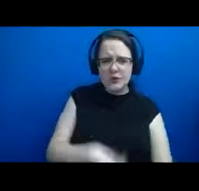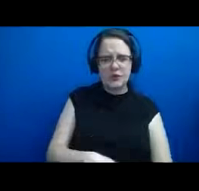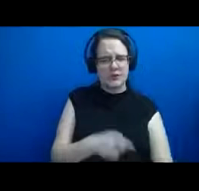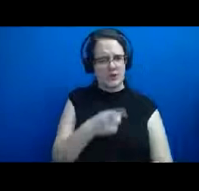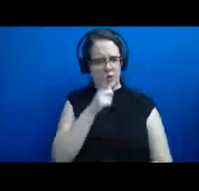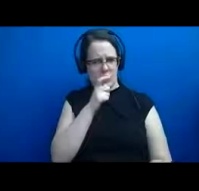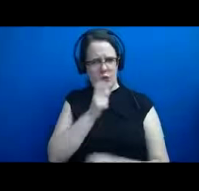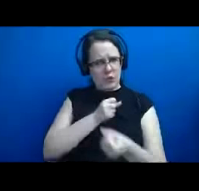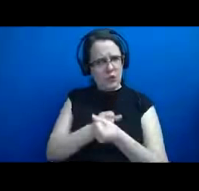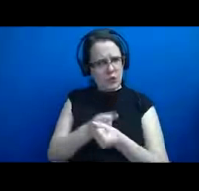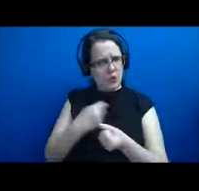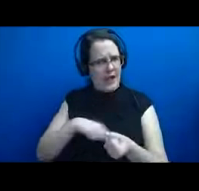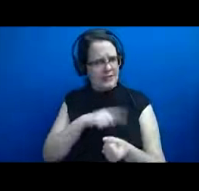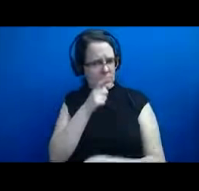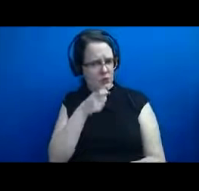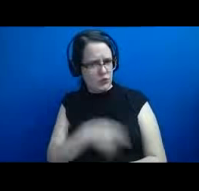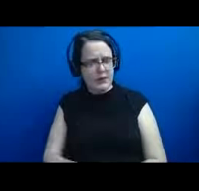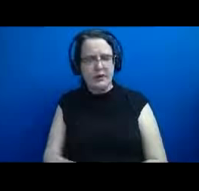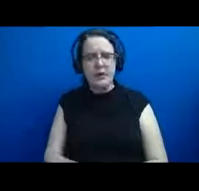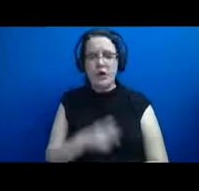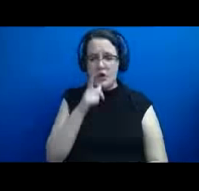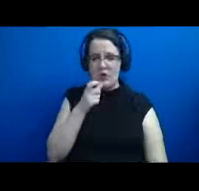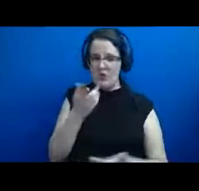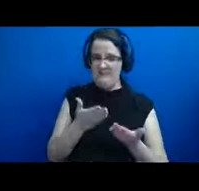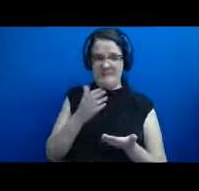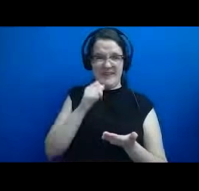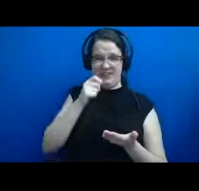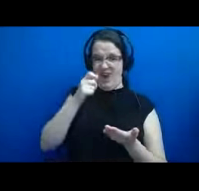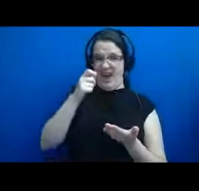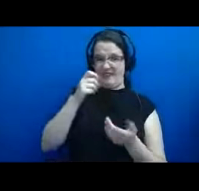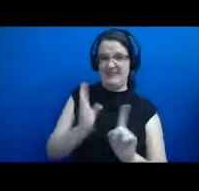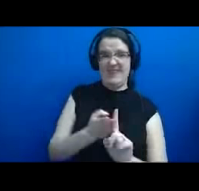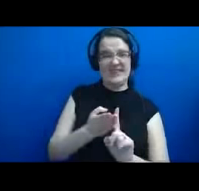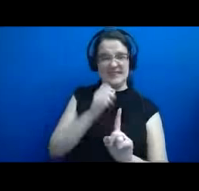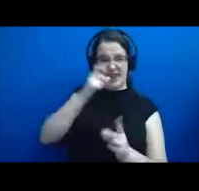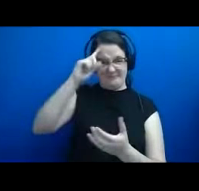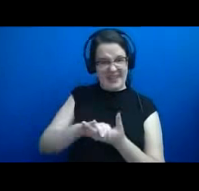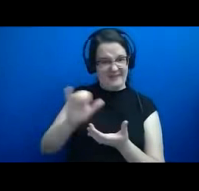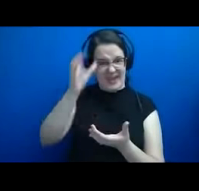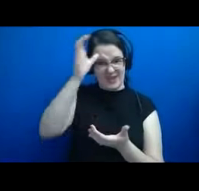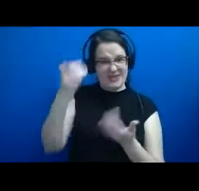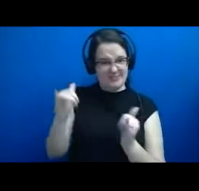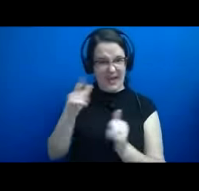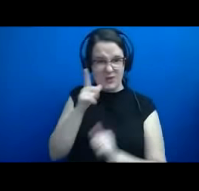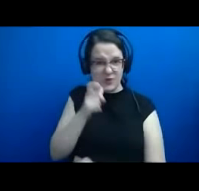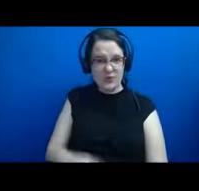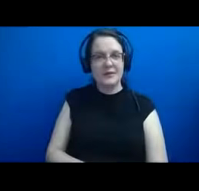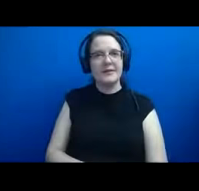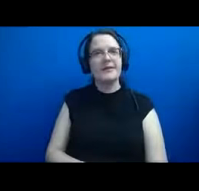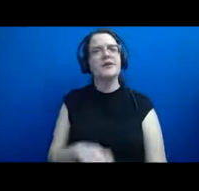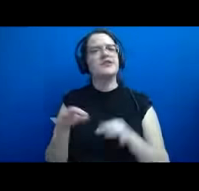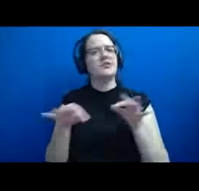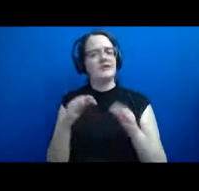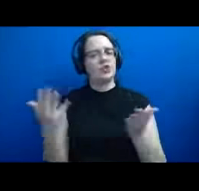maybe aren't really on board with this idea of play, right? So your definitions are